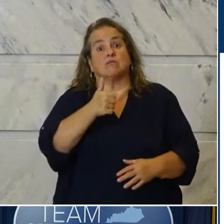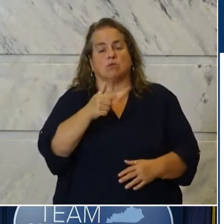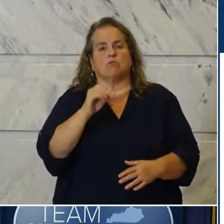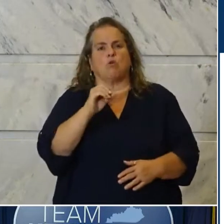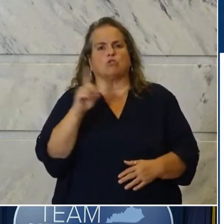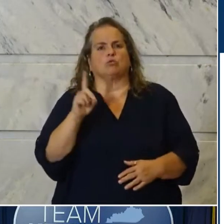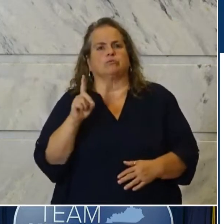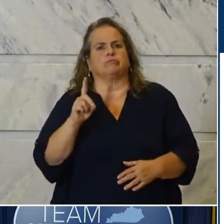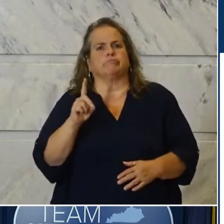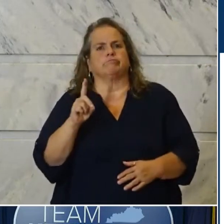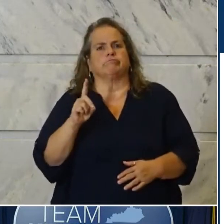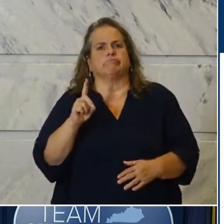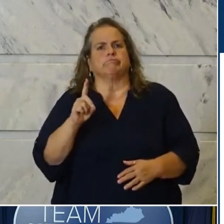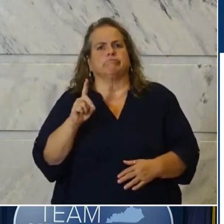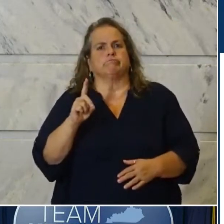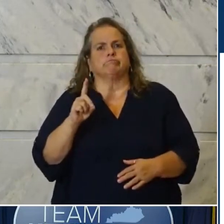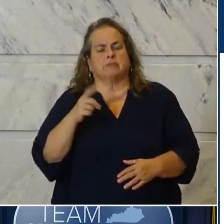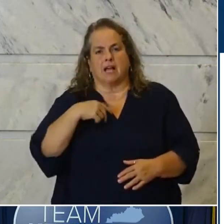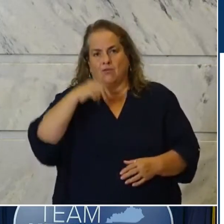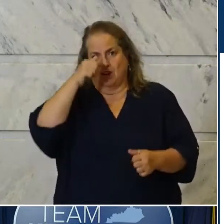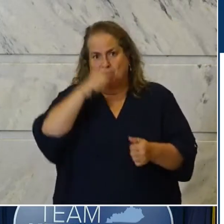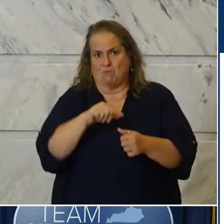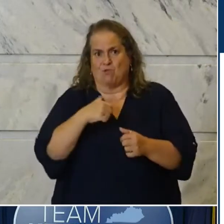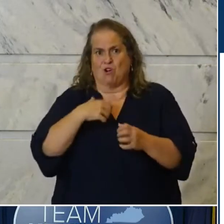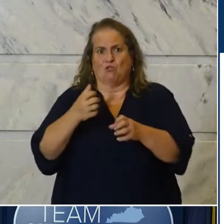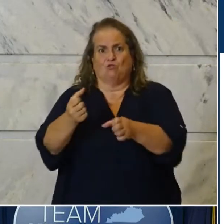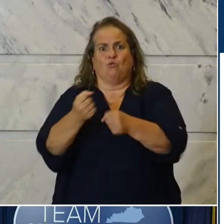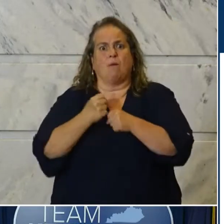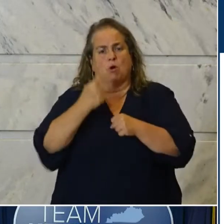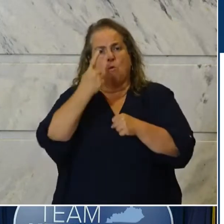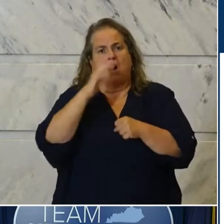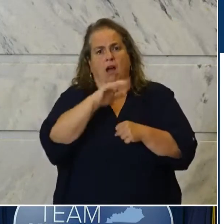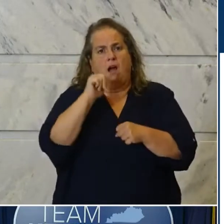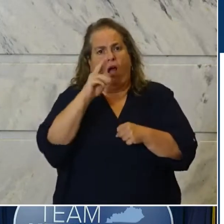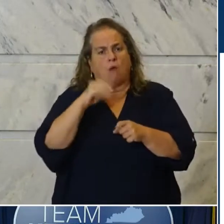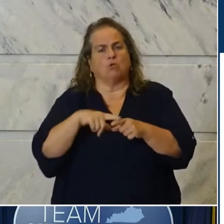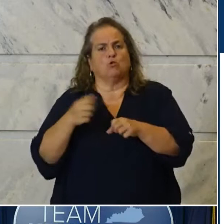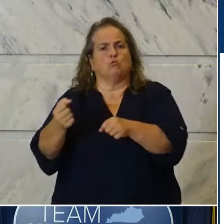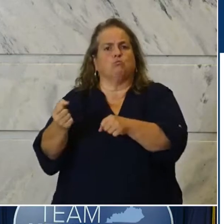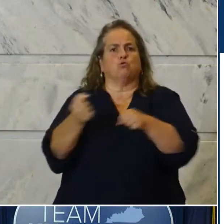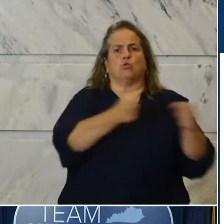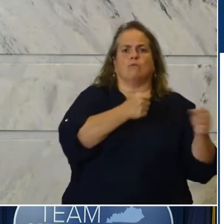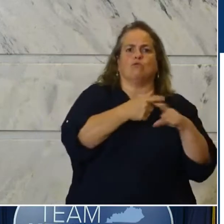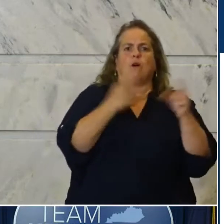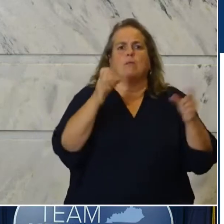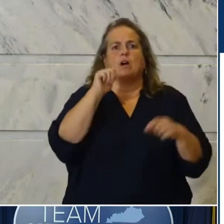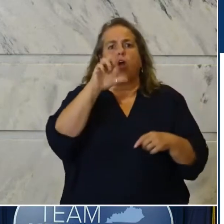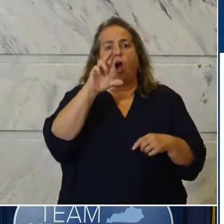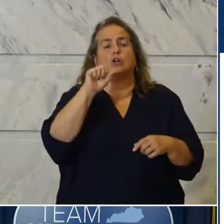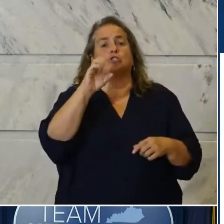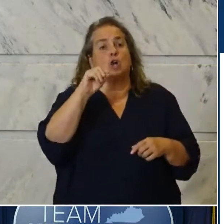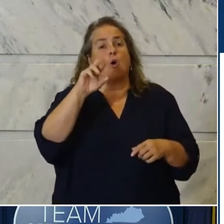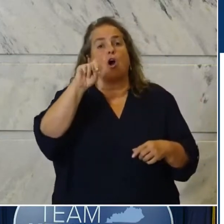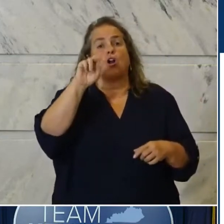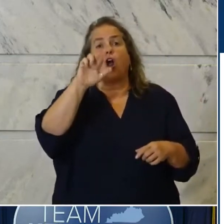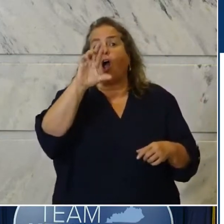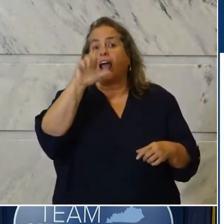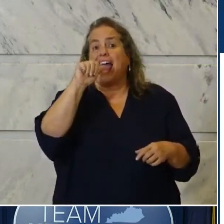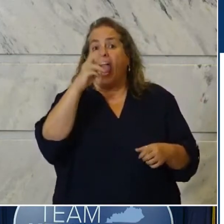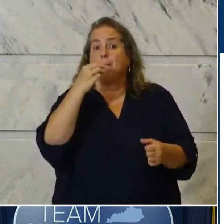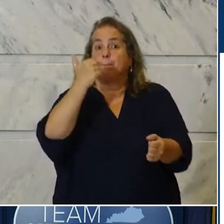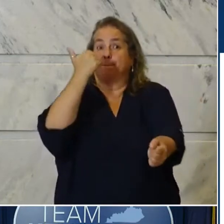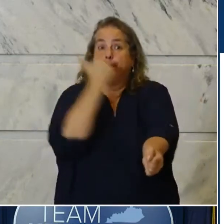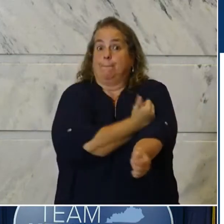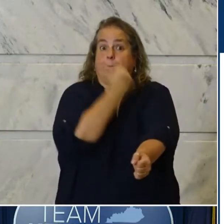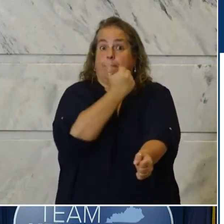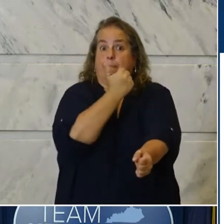still remember grabbing one of his arms to pull him from the car so that Narcan could be administered, and knowing if we